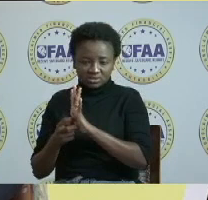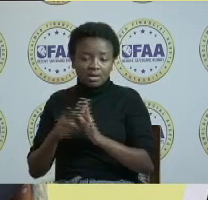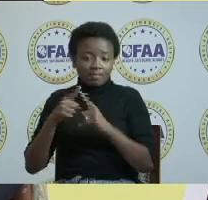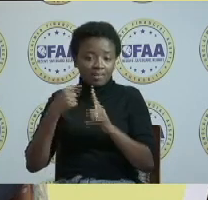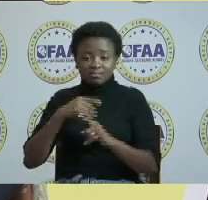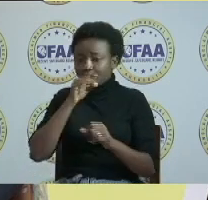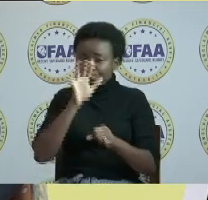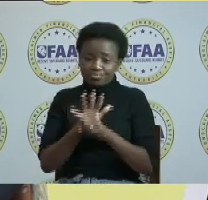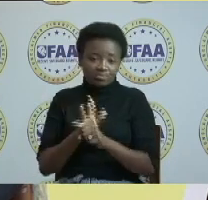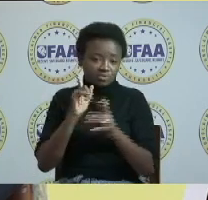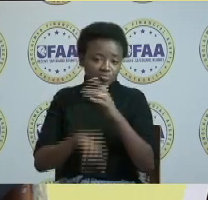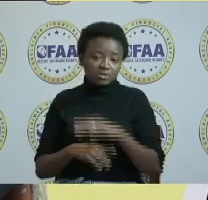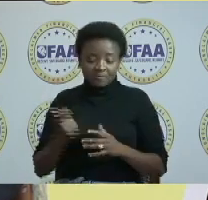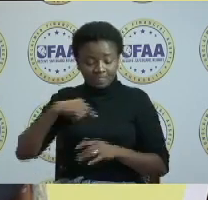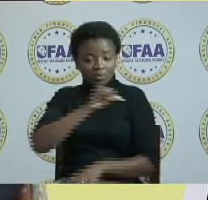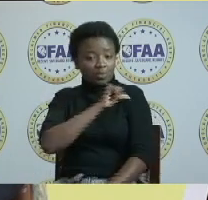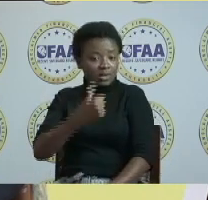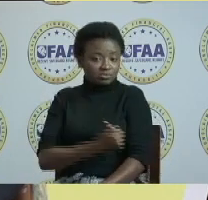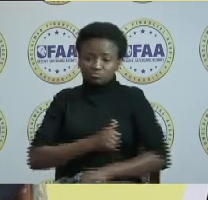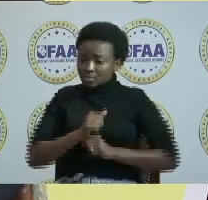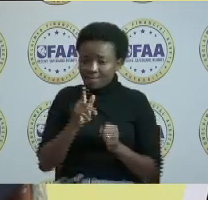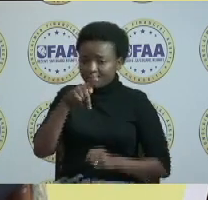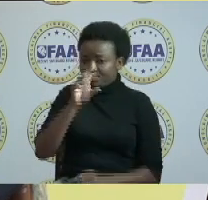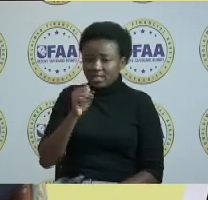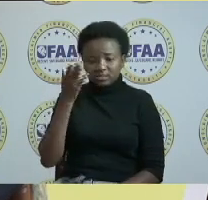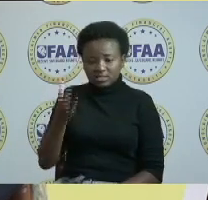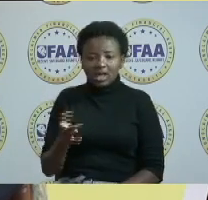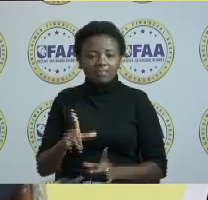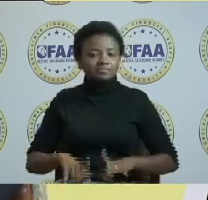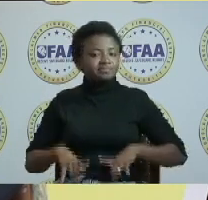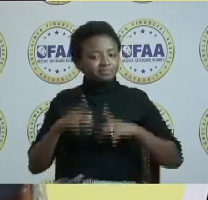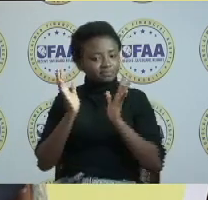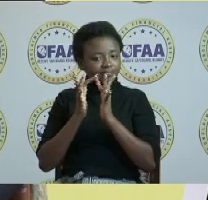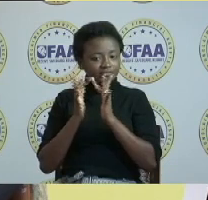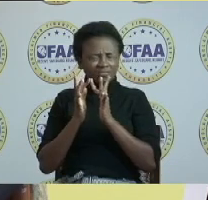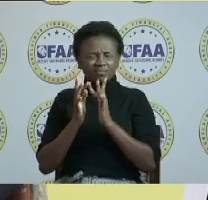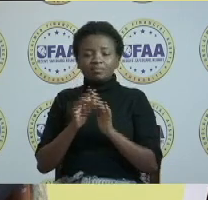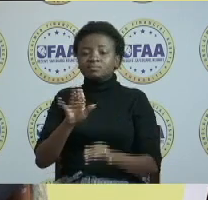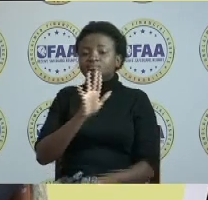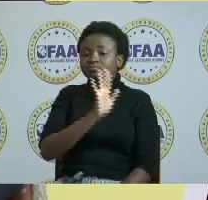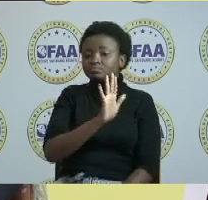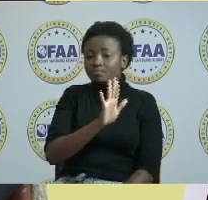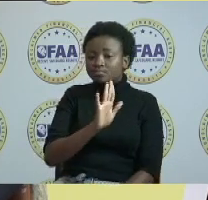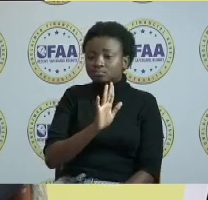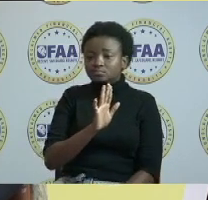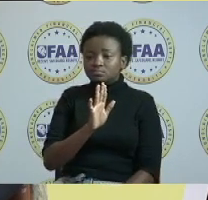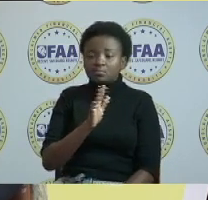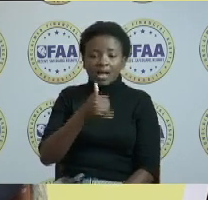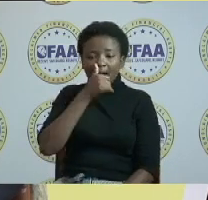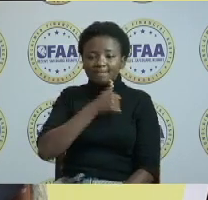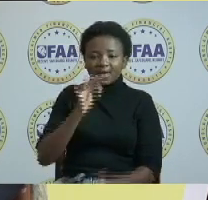to assure you as the authority, and we are happy our PS is here with us live, that the unclaimed financial assets are private